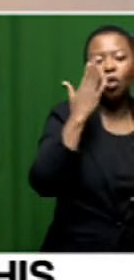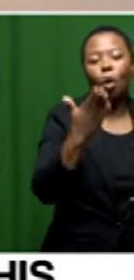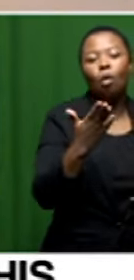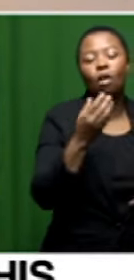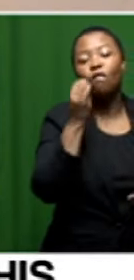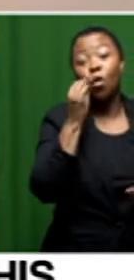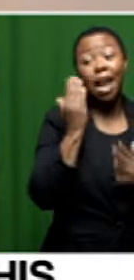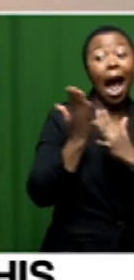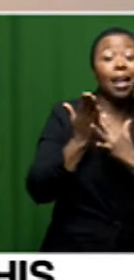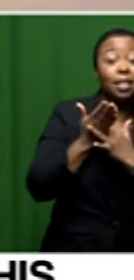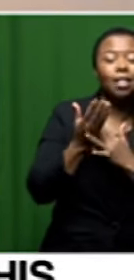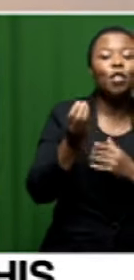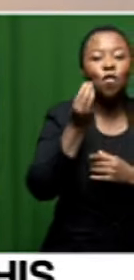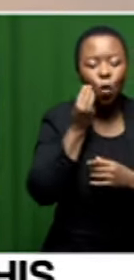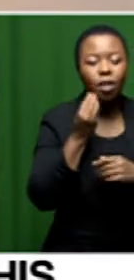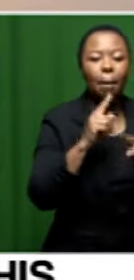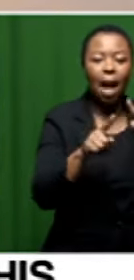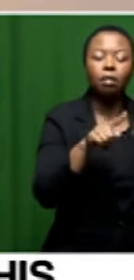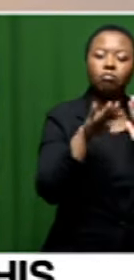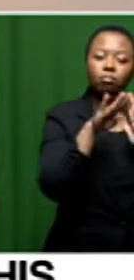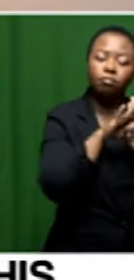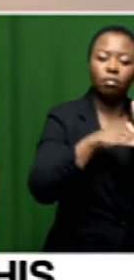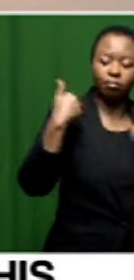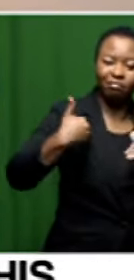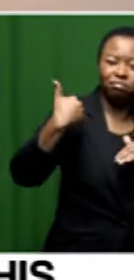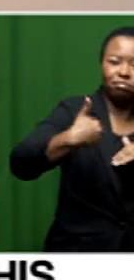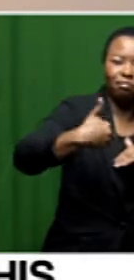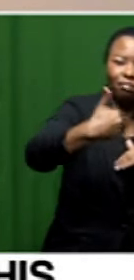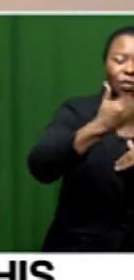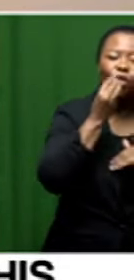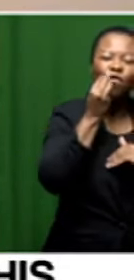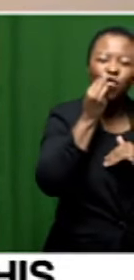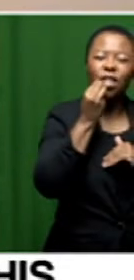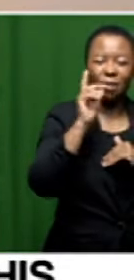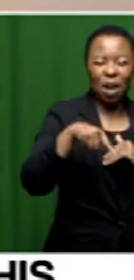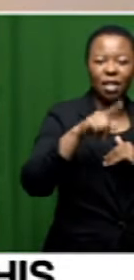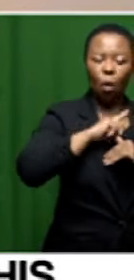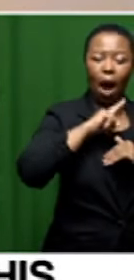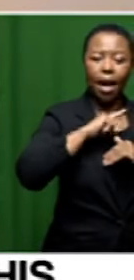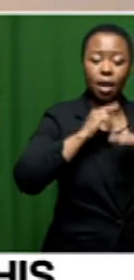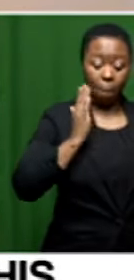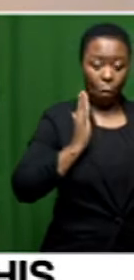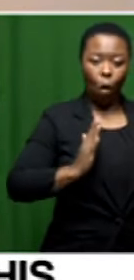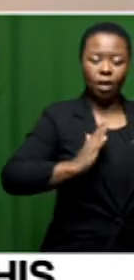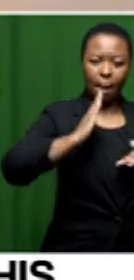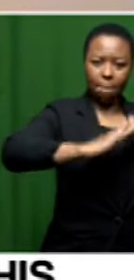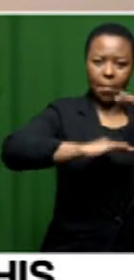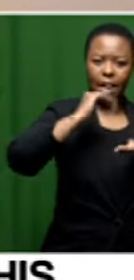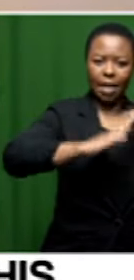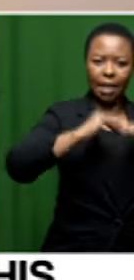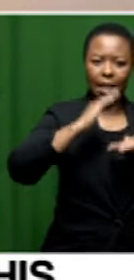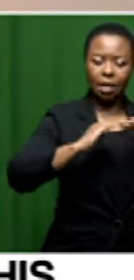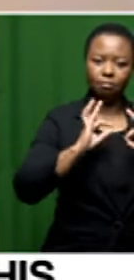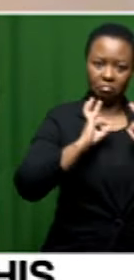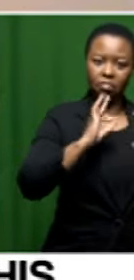access to food, obviously. Eat at regular time intervals because your body needs the building blocks that are found in food to perform